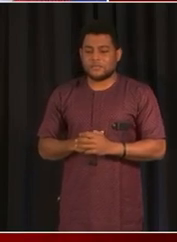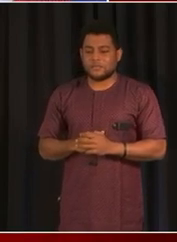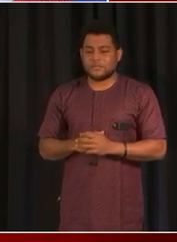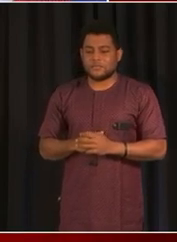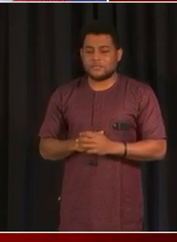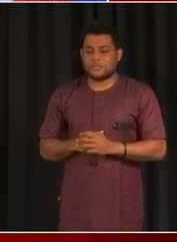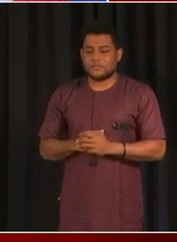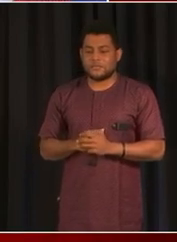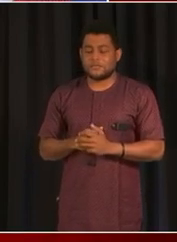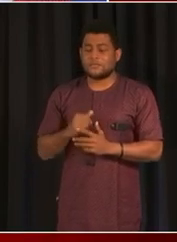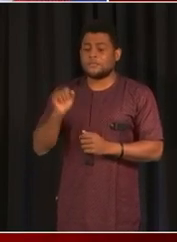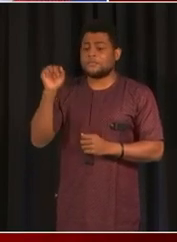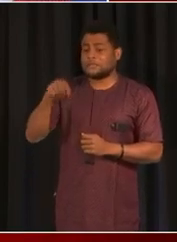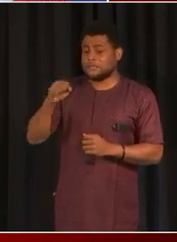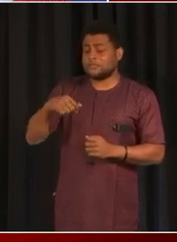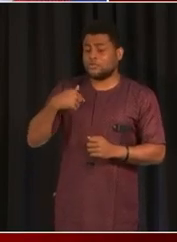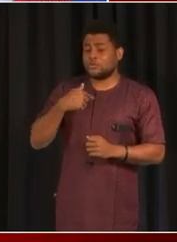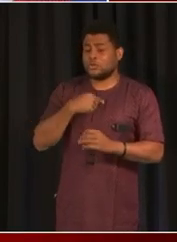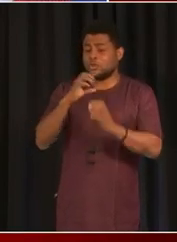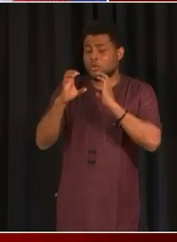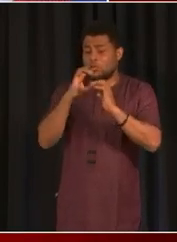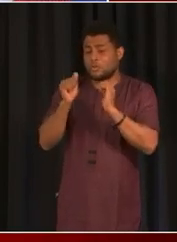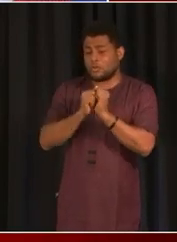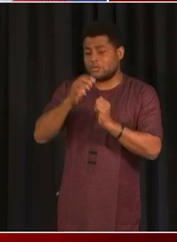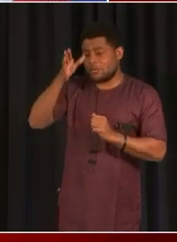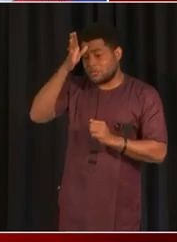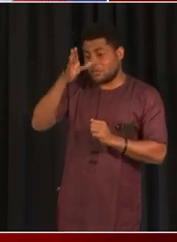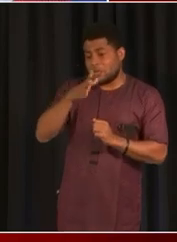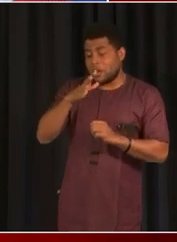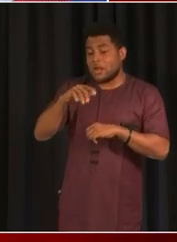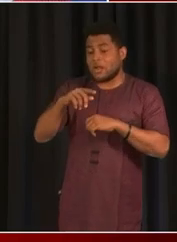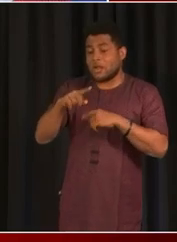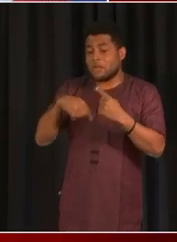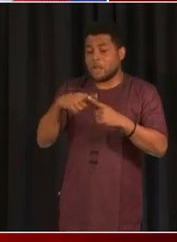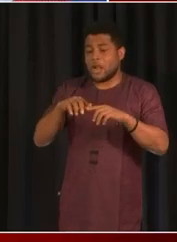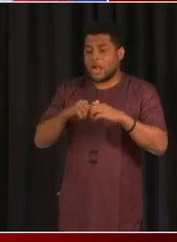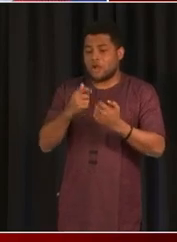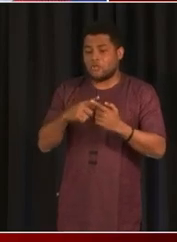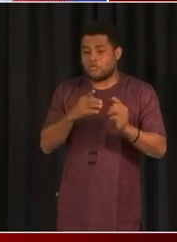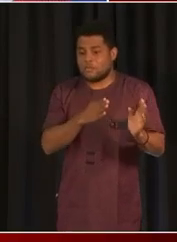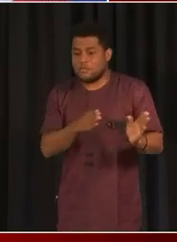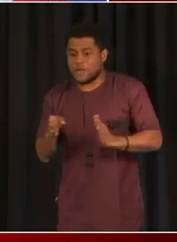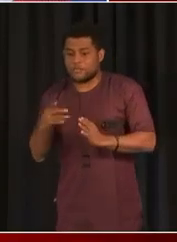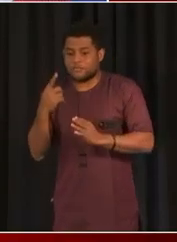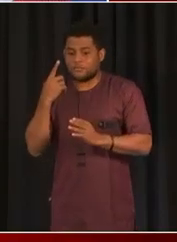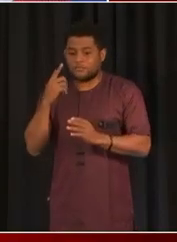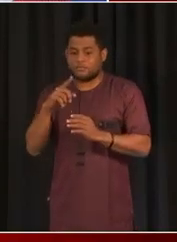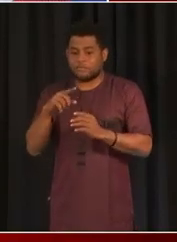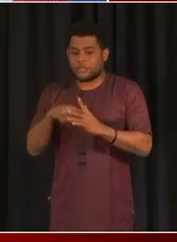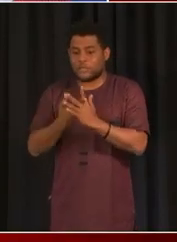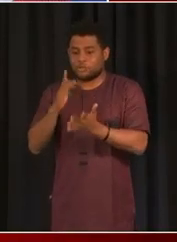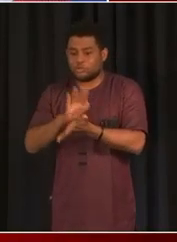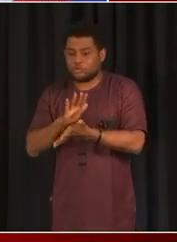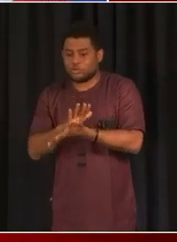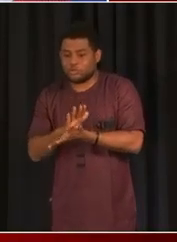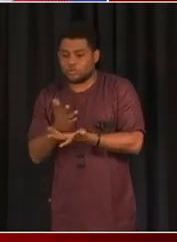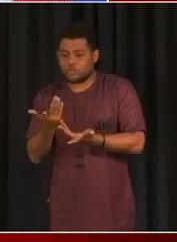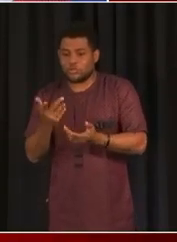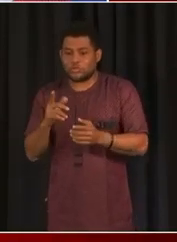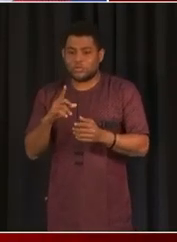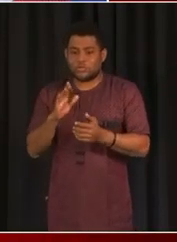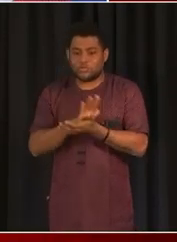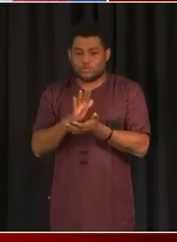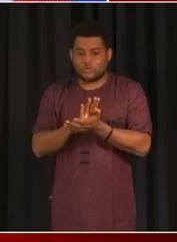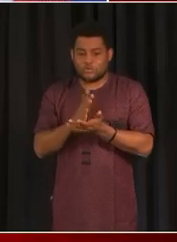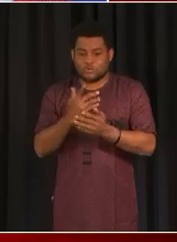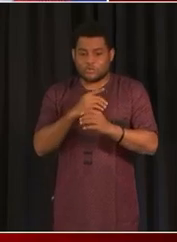guidelines and things that they need, everything from school supplies to immunizations to what the COVID safety protocols will